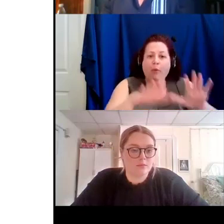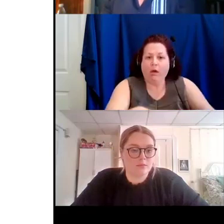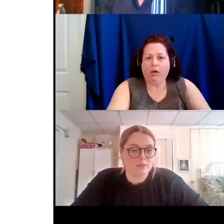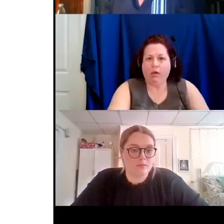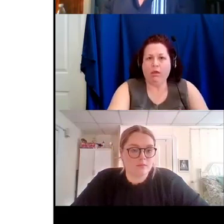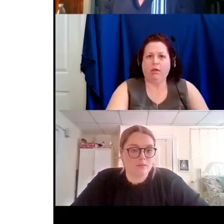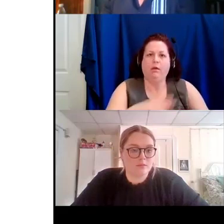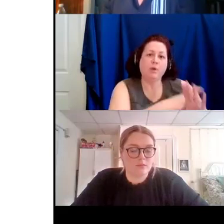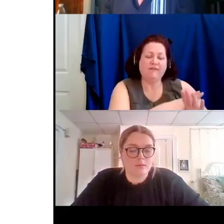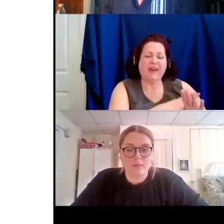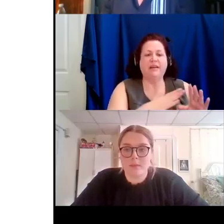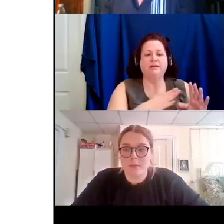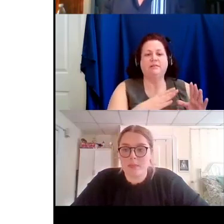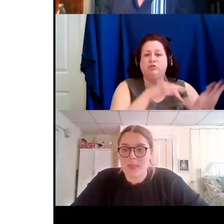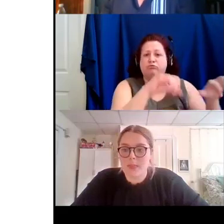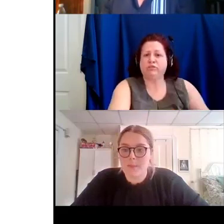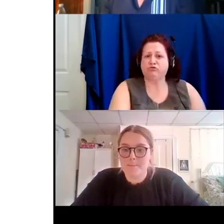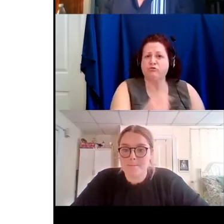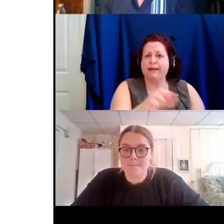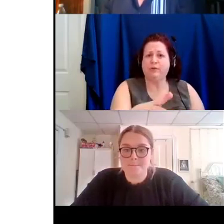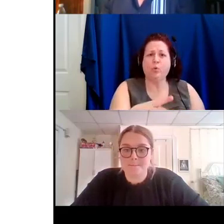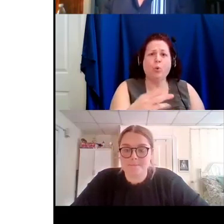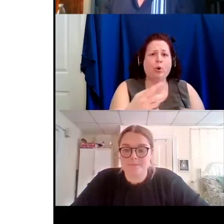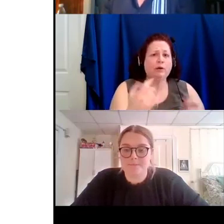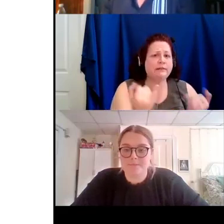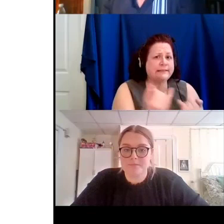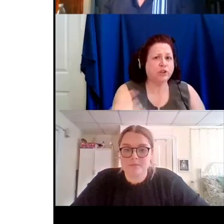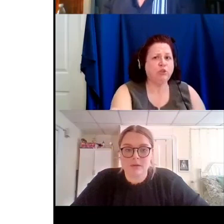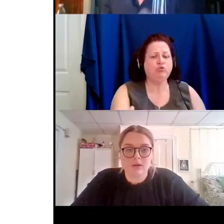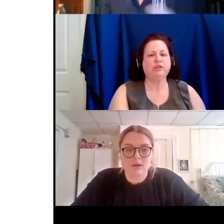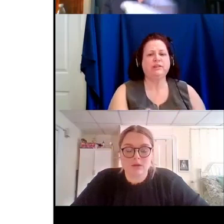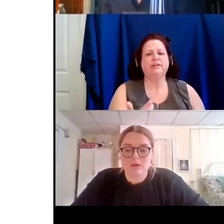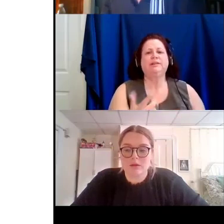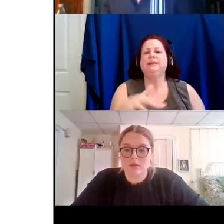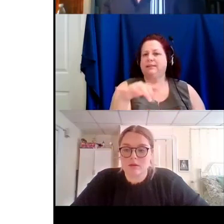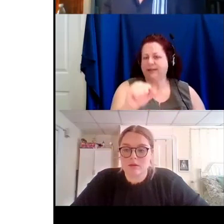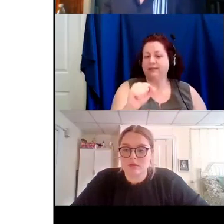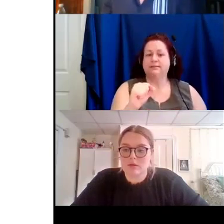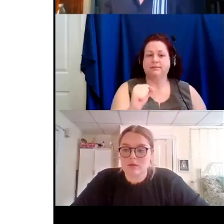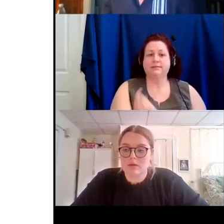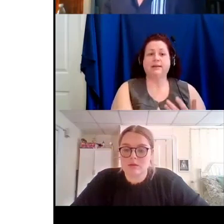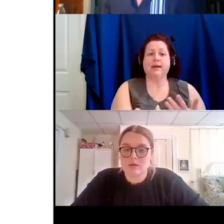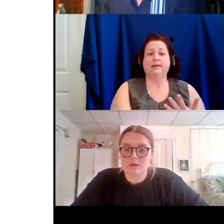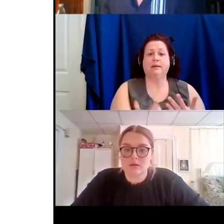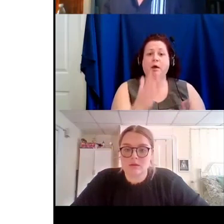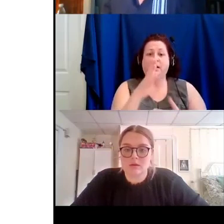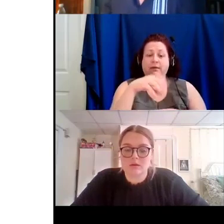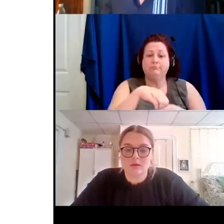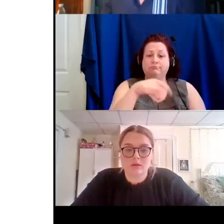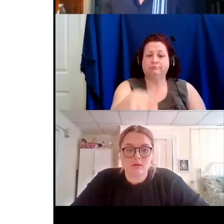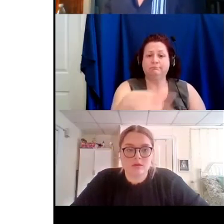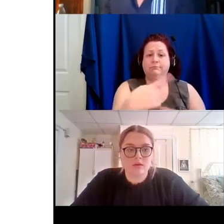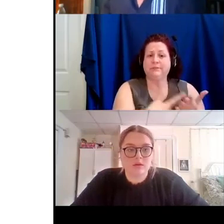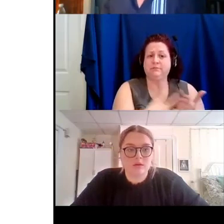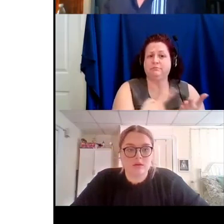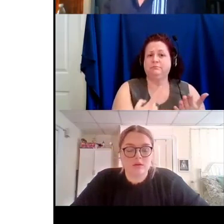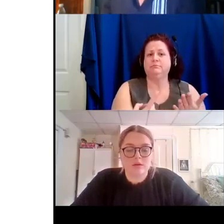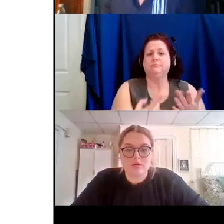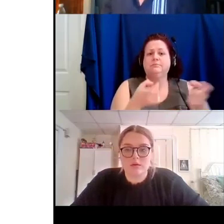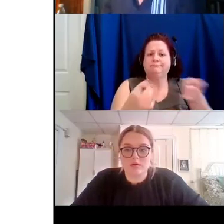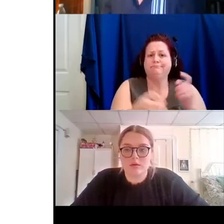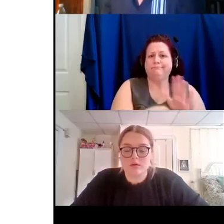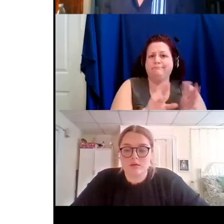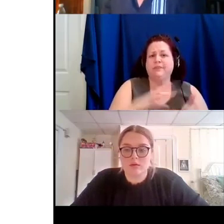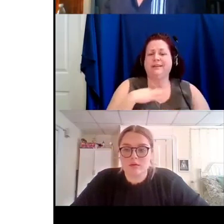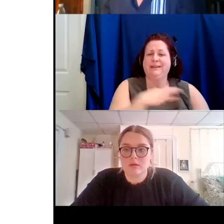restraint or seclusion. So yes, it does identify it. And yes, part of the senior administrative review, the debriefing process, the staff